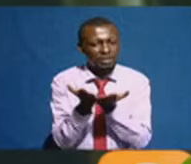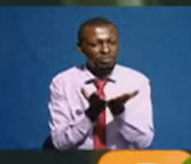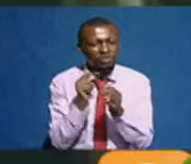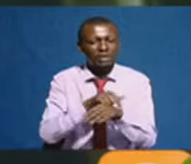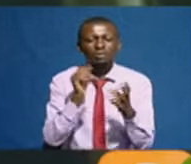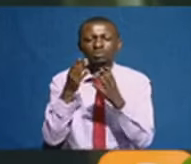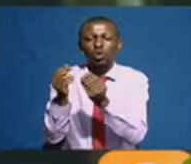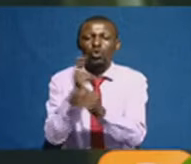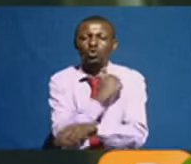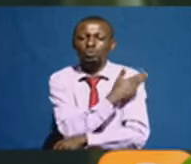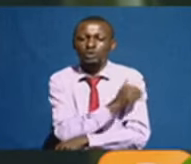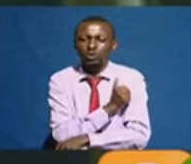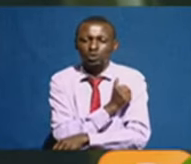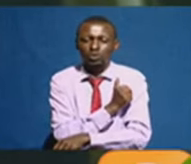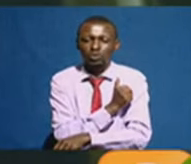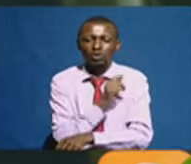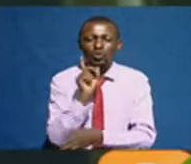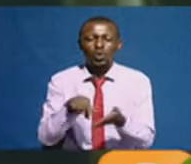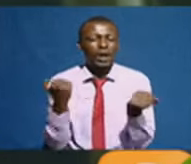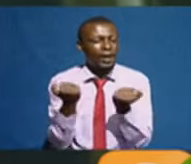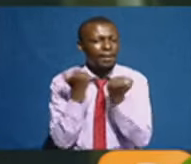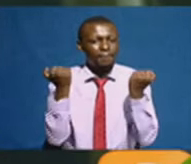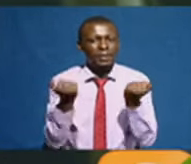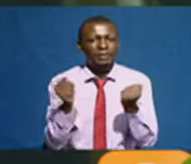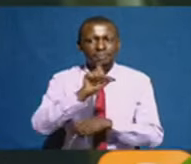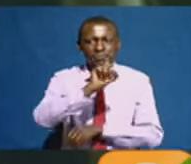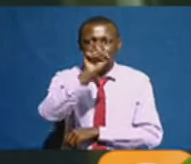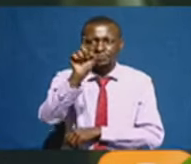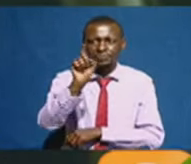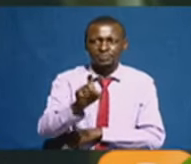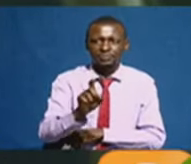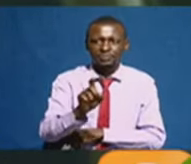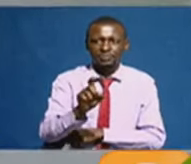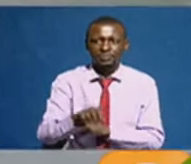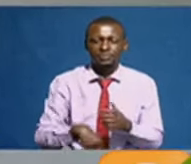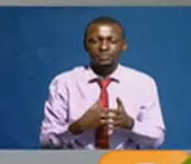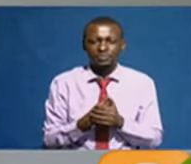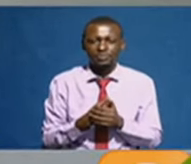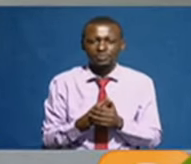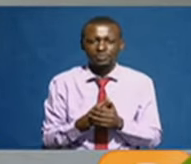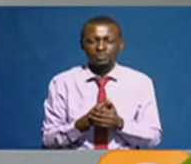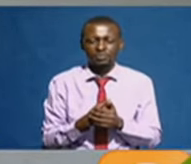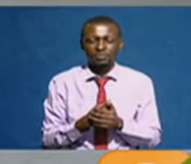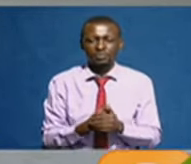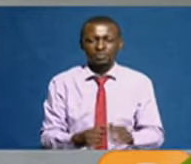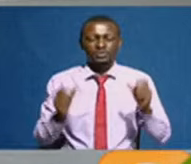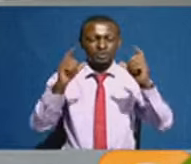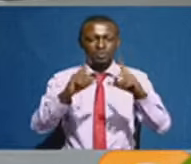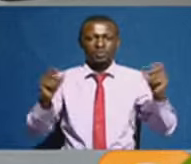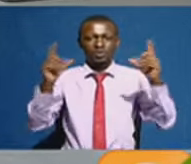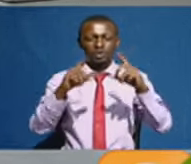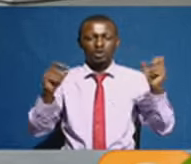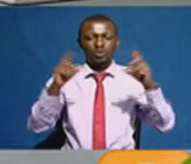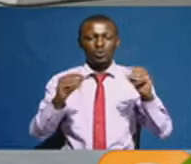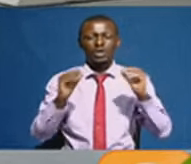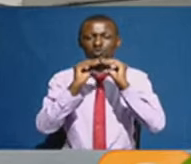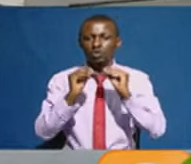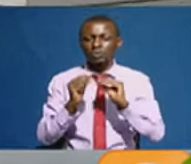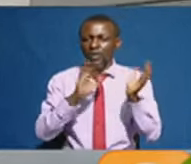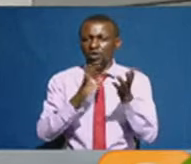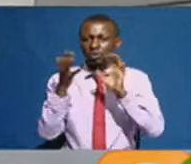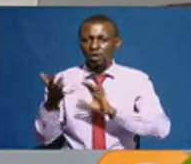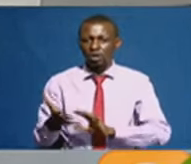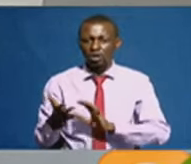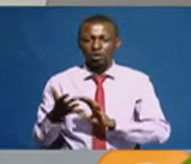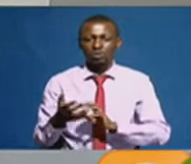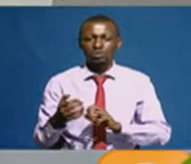So what is supposed to be happening? And I think, Yvonne, before you continue, the tone, we keep talking about the tone of these meetings. And even